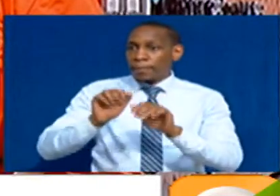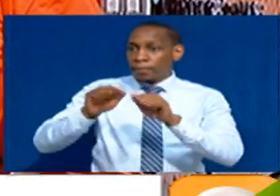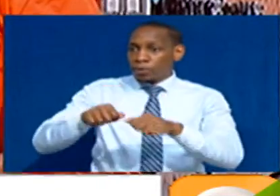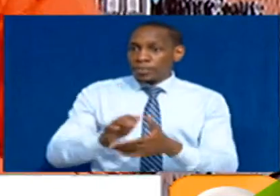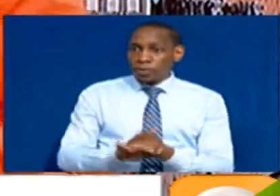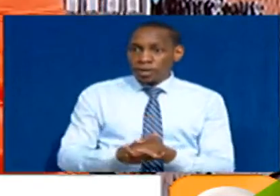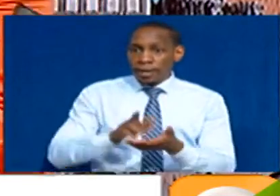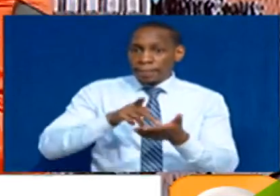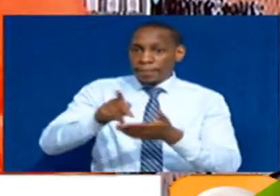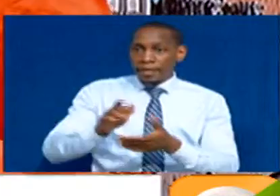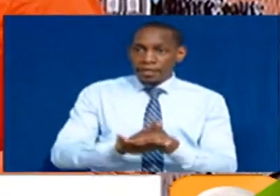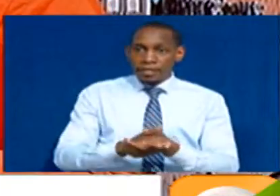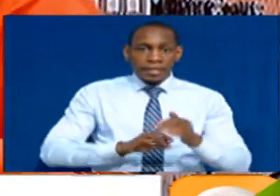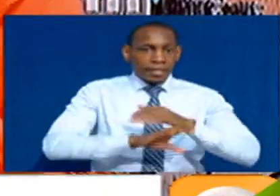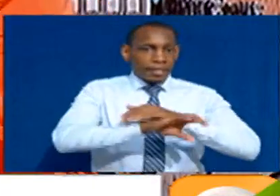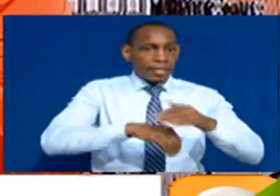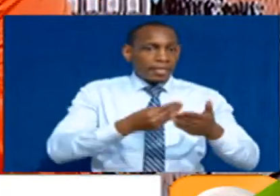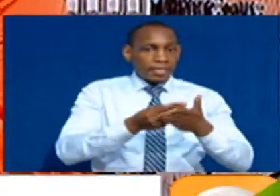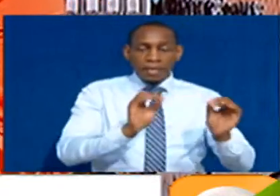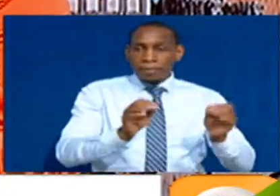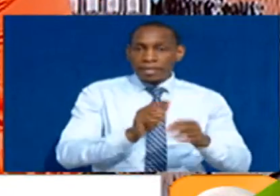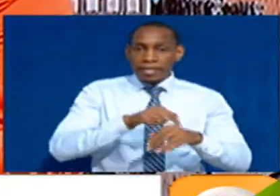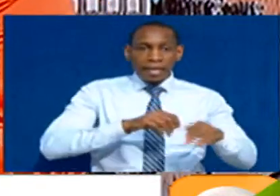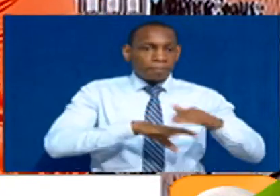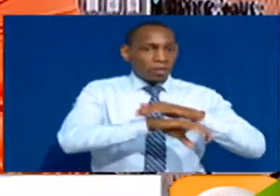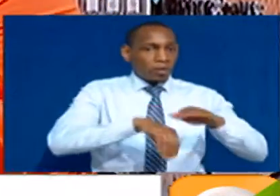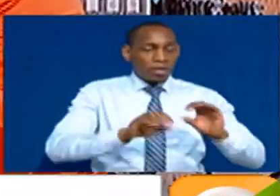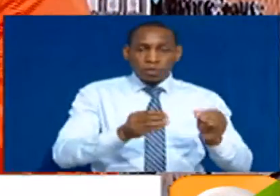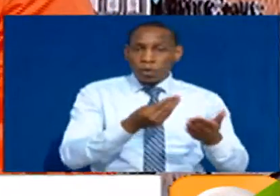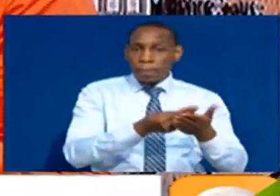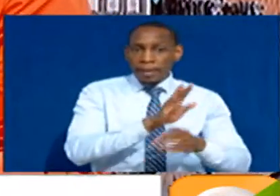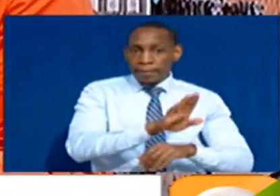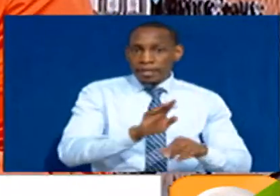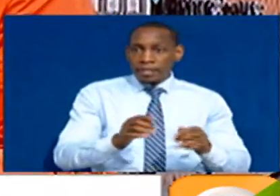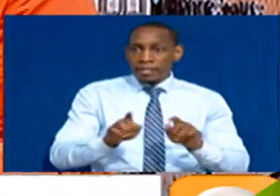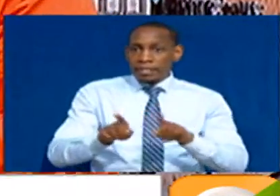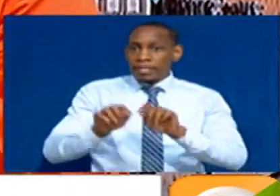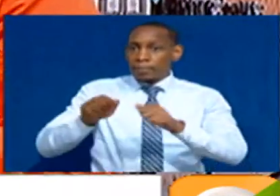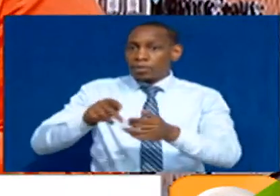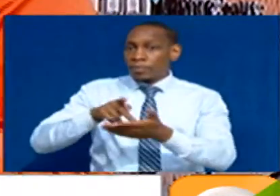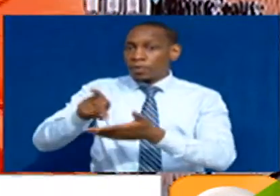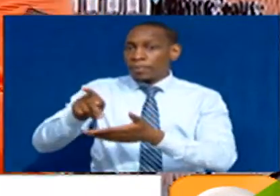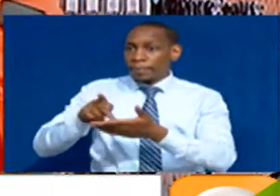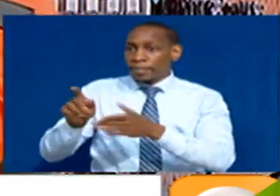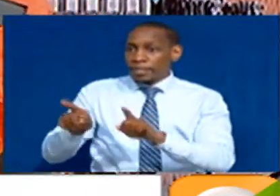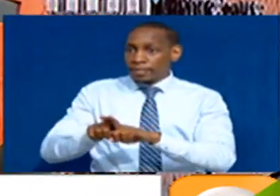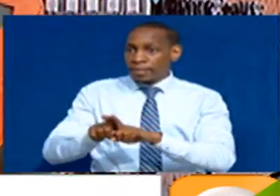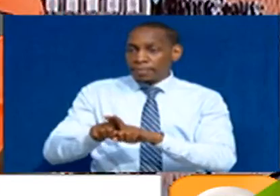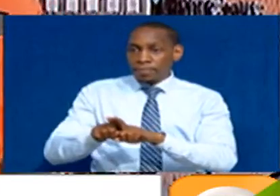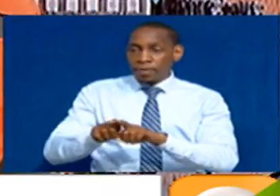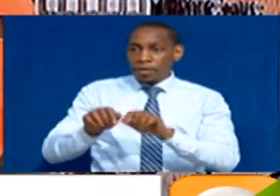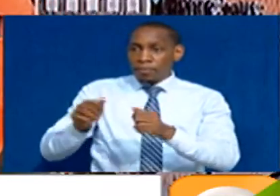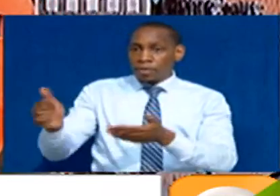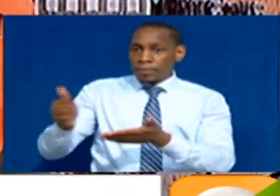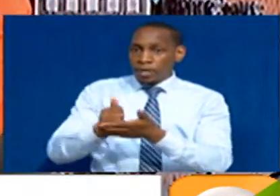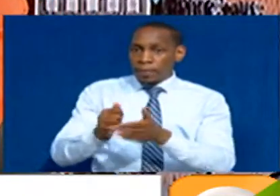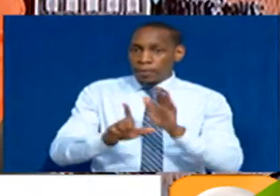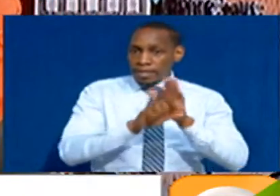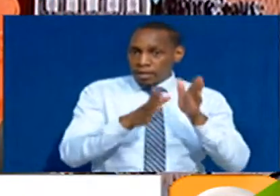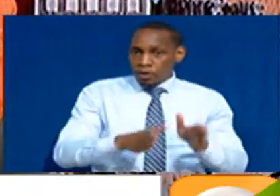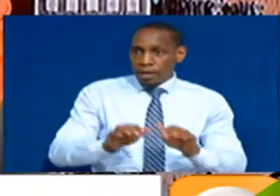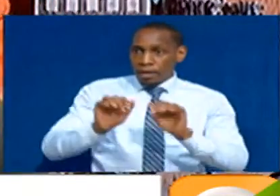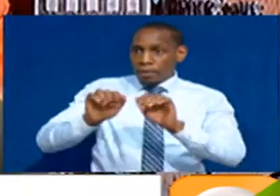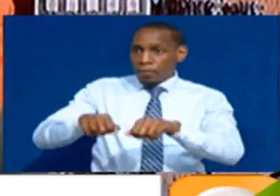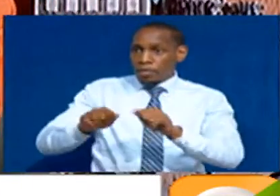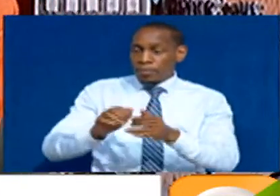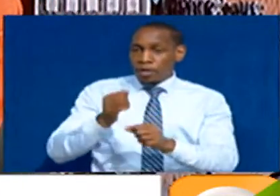afford, I am not stealing your money. If I've not stolen your money and I can afford to be able to hire a lawyer who can